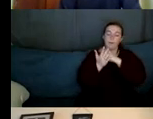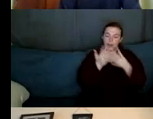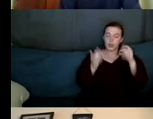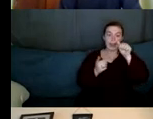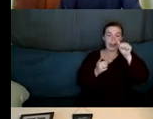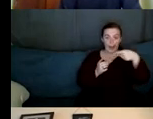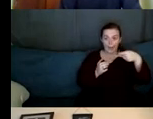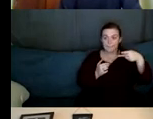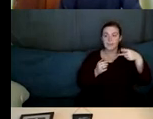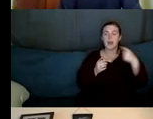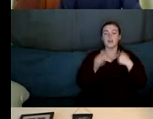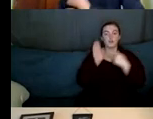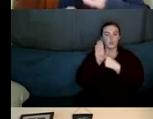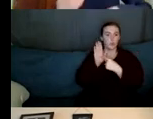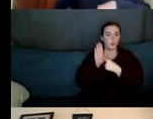that